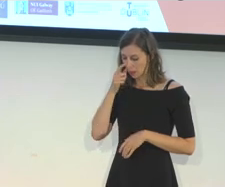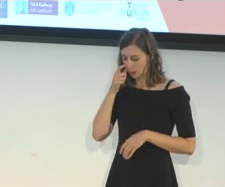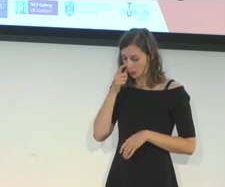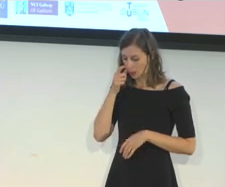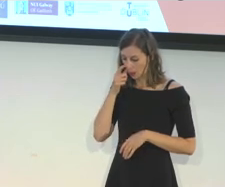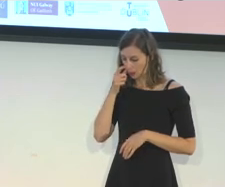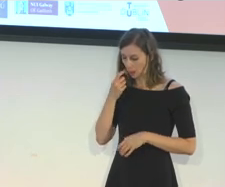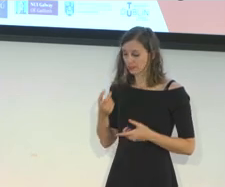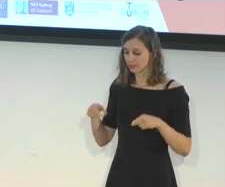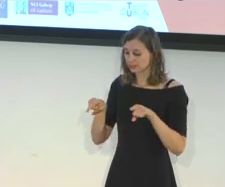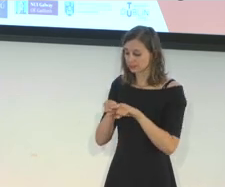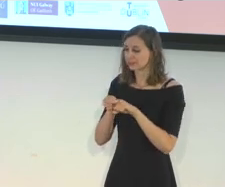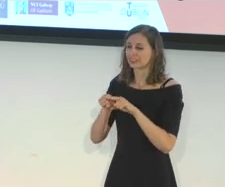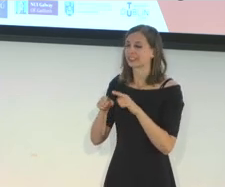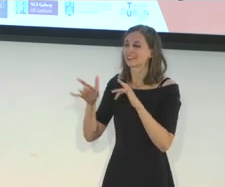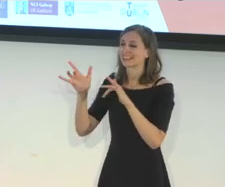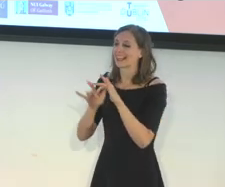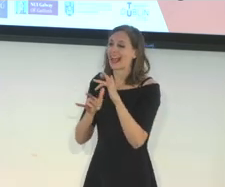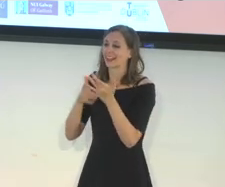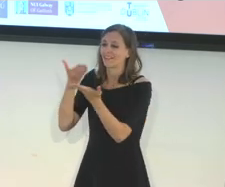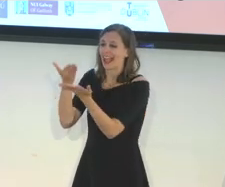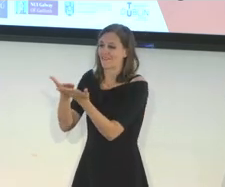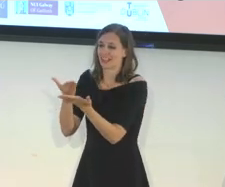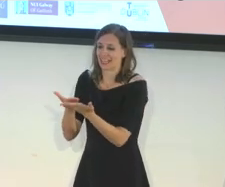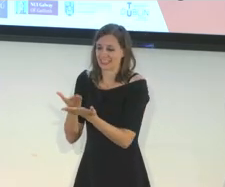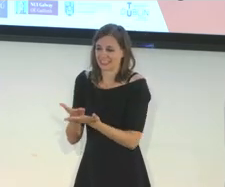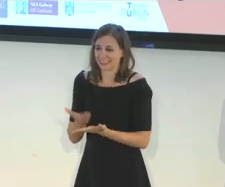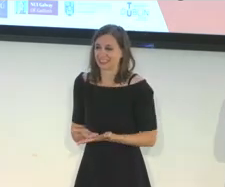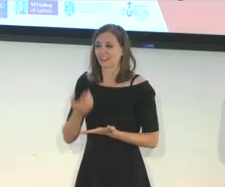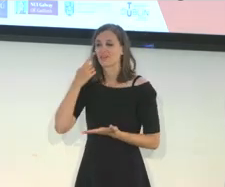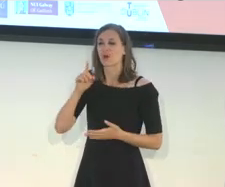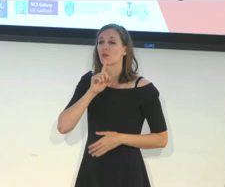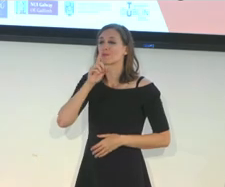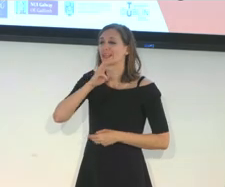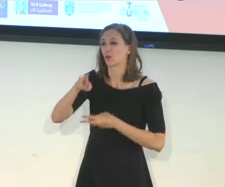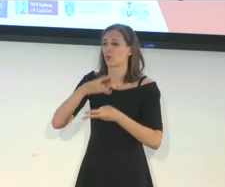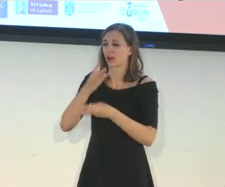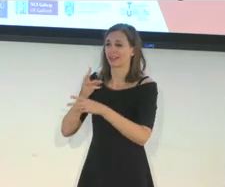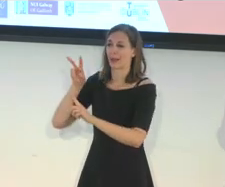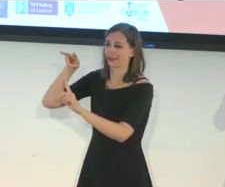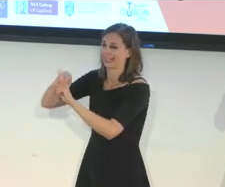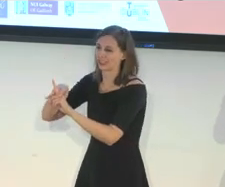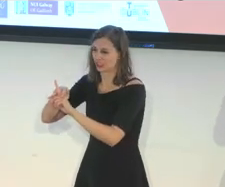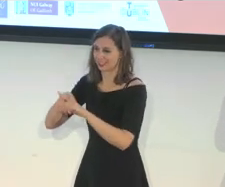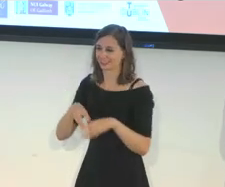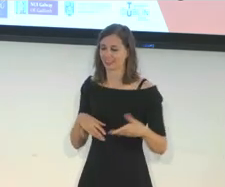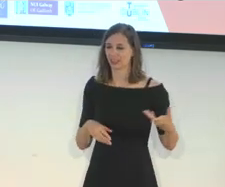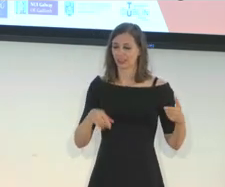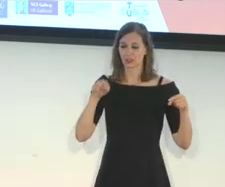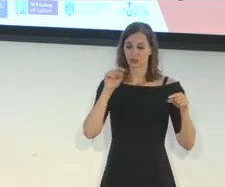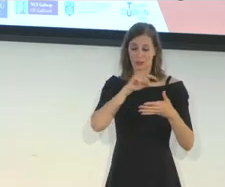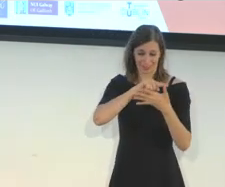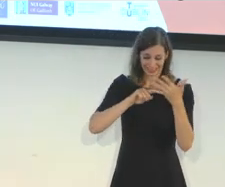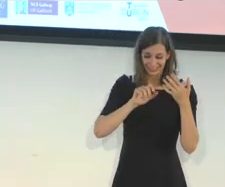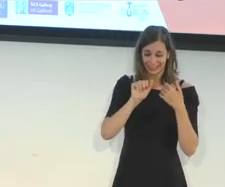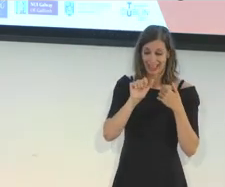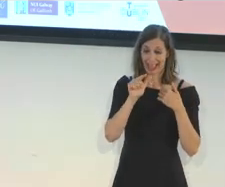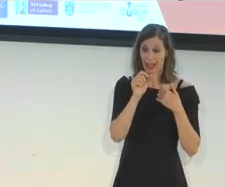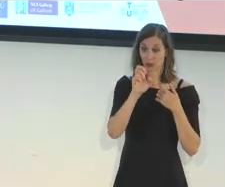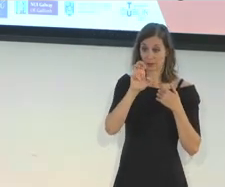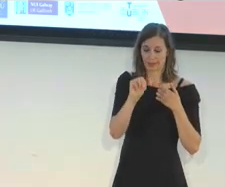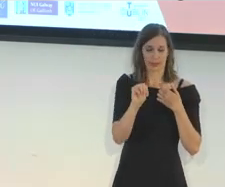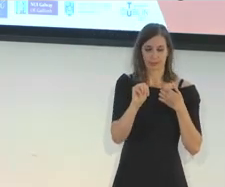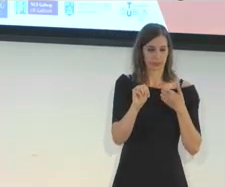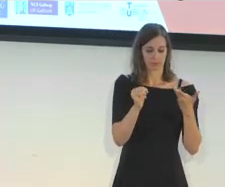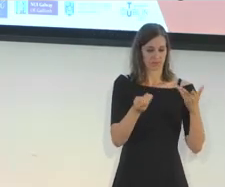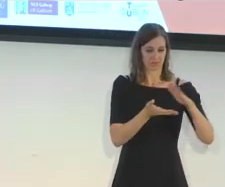Moreover, there's lack of evidence of effectiveness in real-world and controlled settings with these algorithms. So these algorithms perform phenomenally well